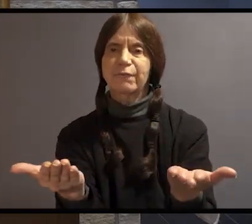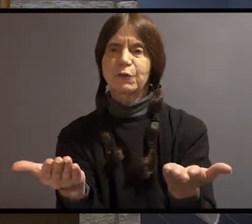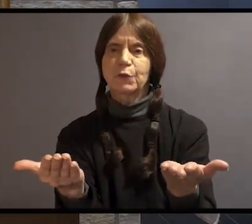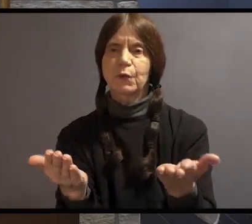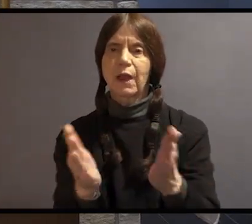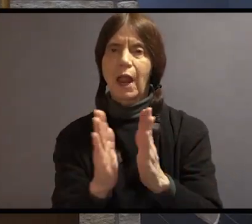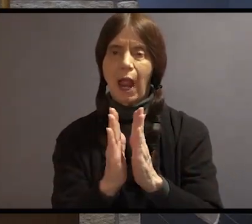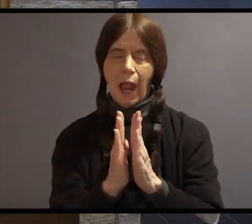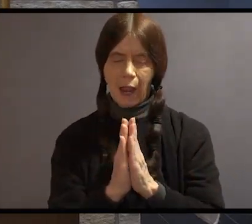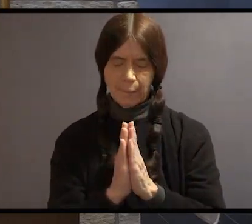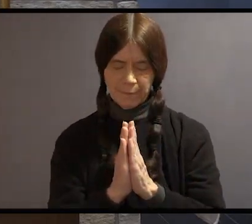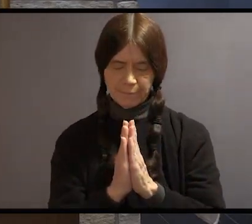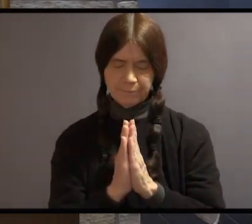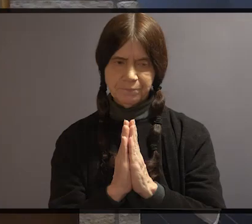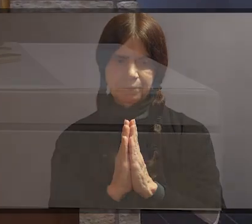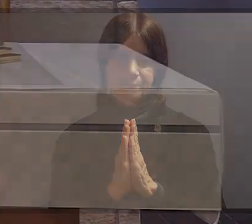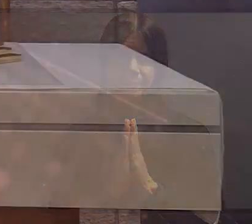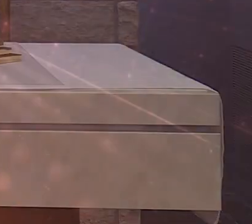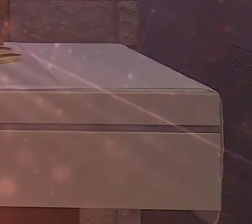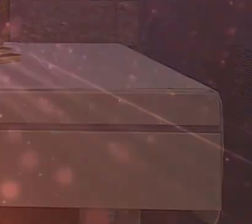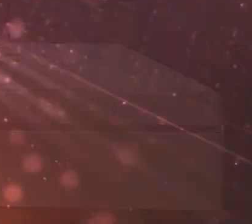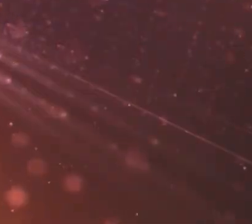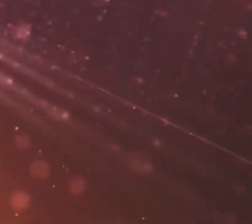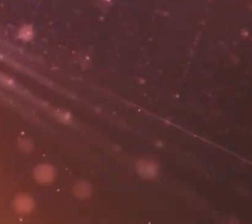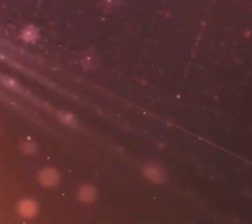peace. Amen.